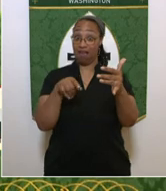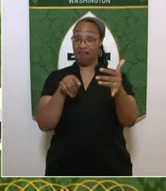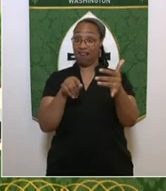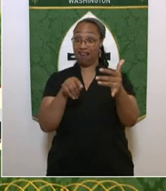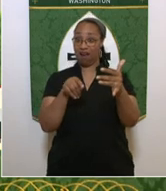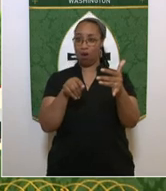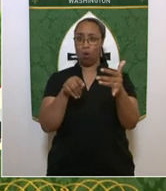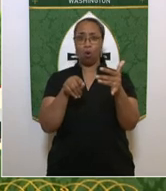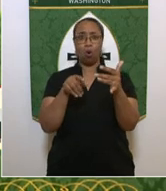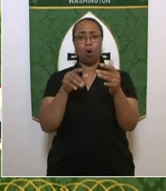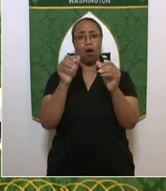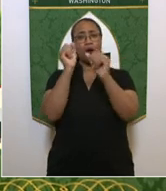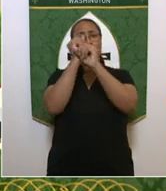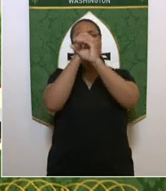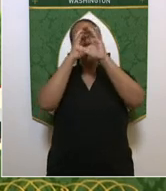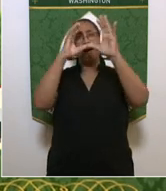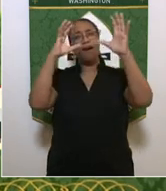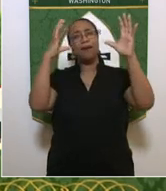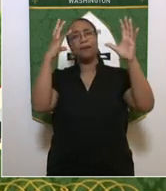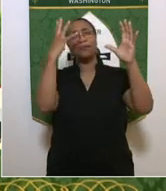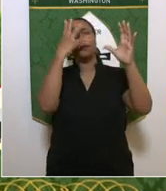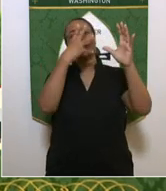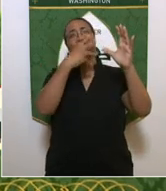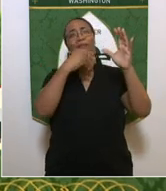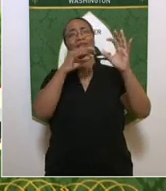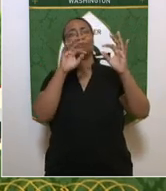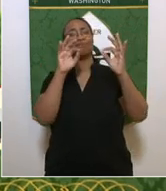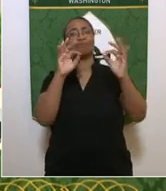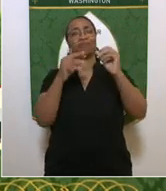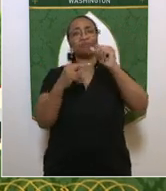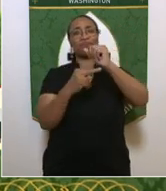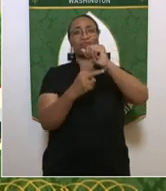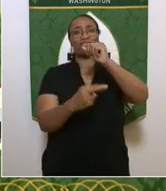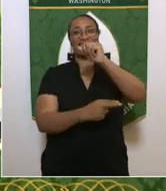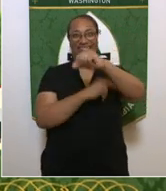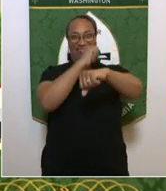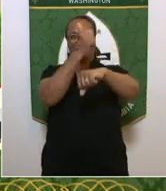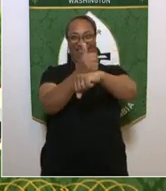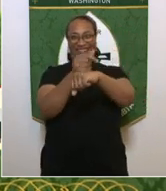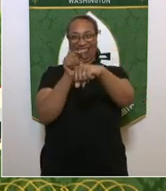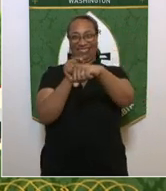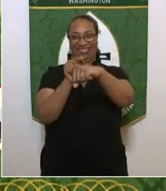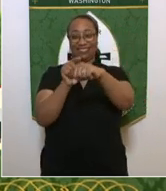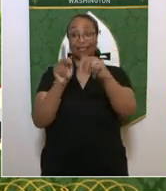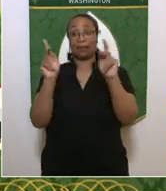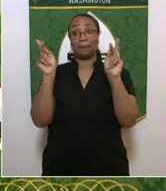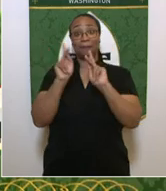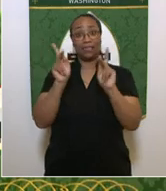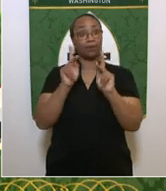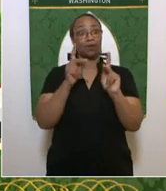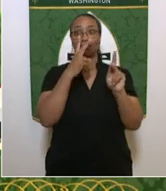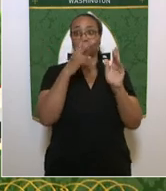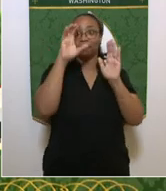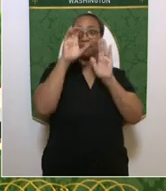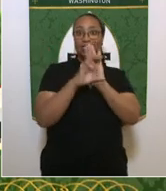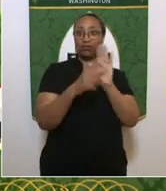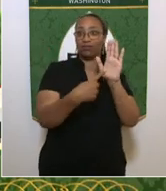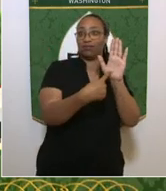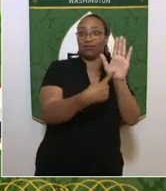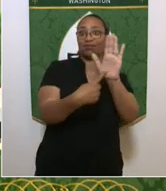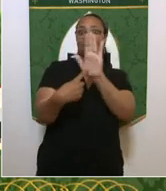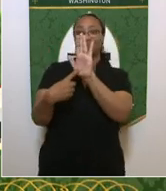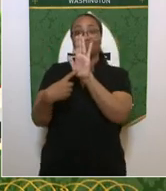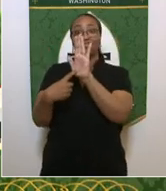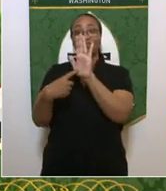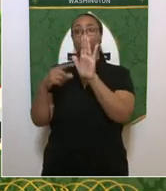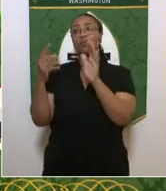structure. And so now when people show pictures of the district, they inevitably show the White House and the